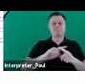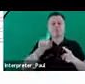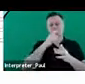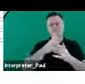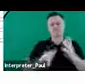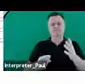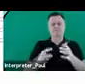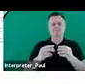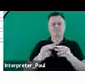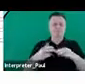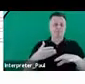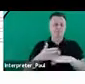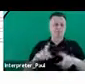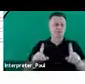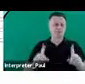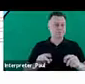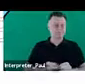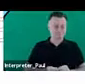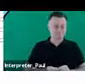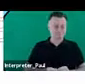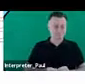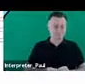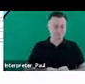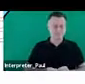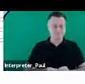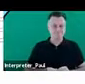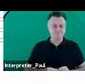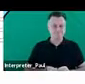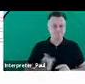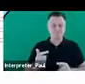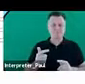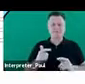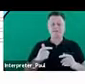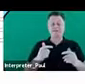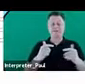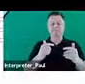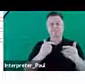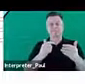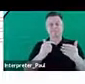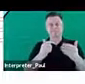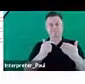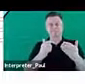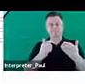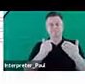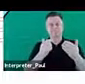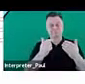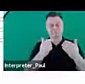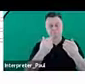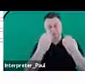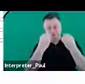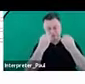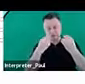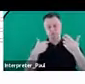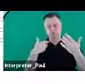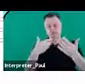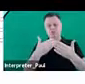comes to employment, they might have a gap in their education when they were perhaps diagnosed with a disability or had to spend some